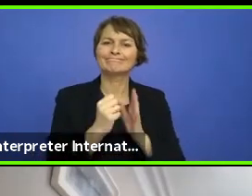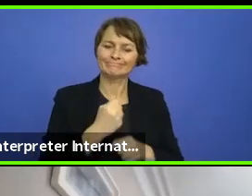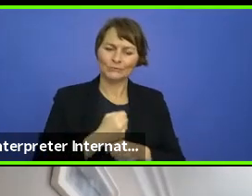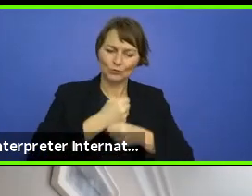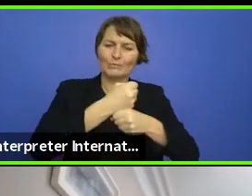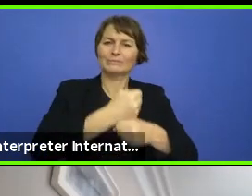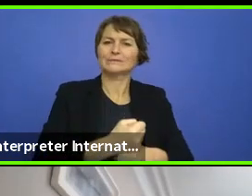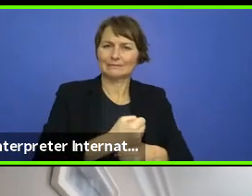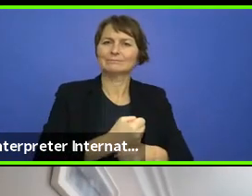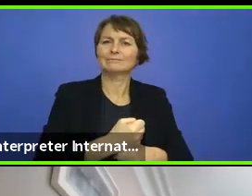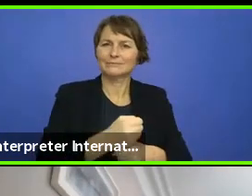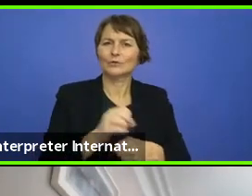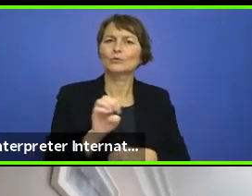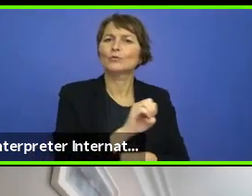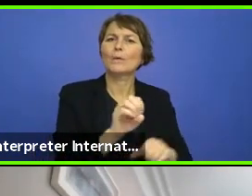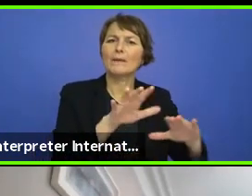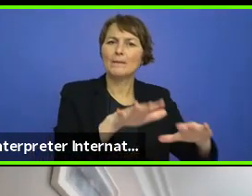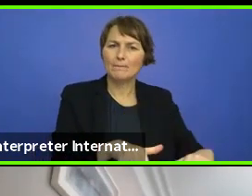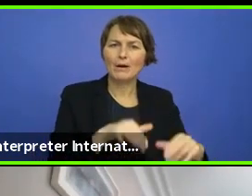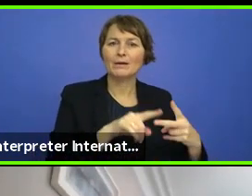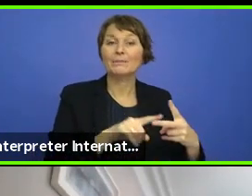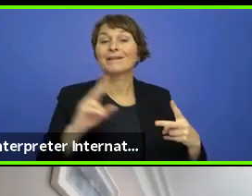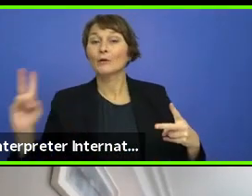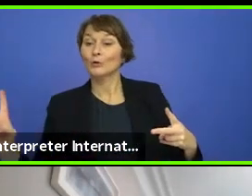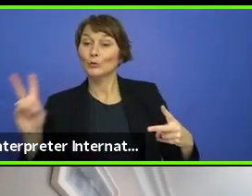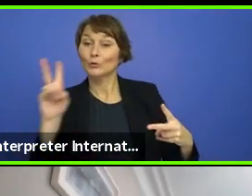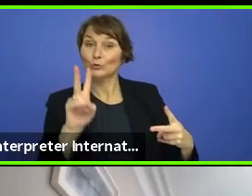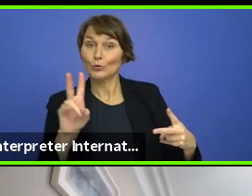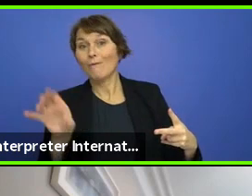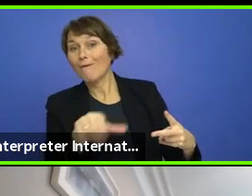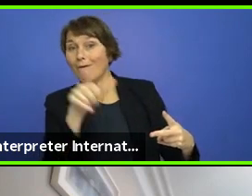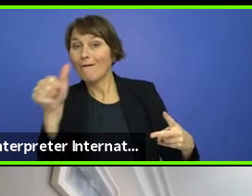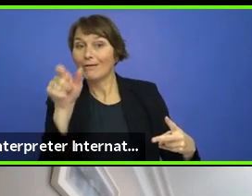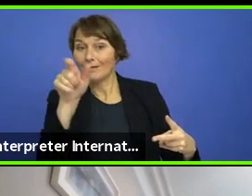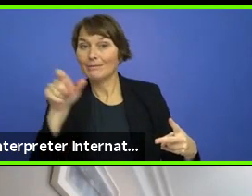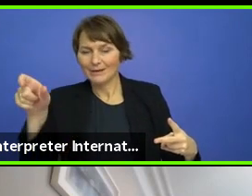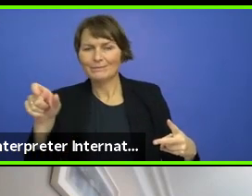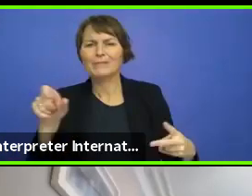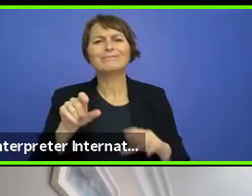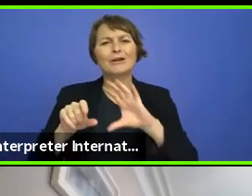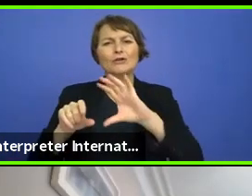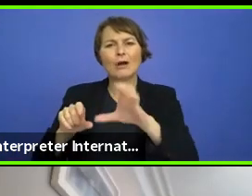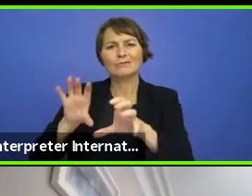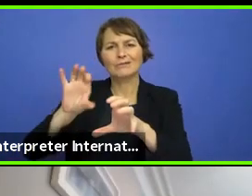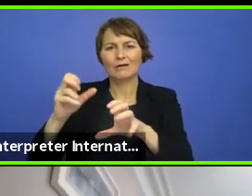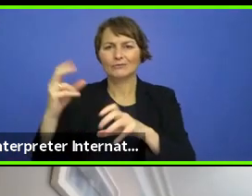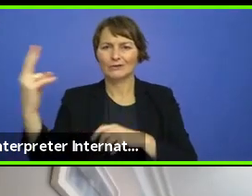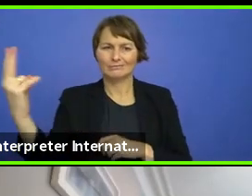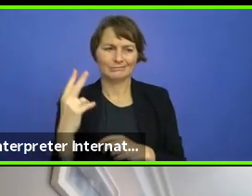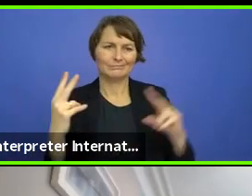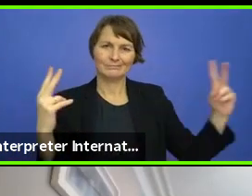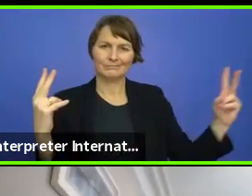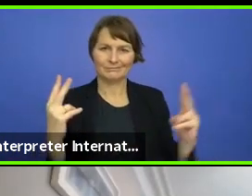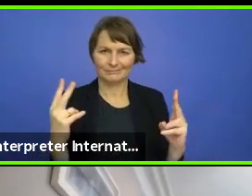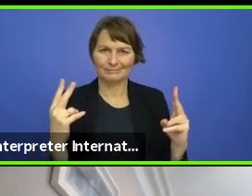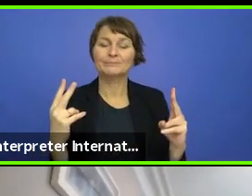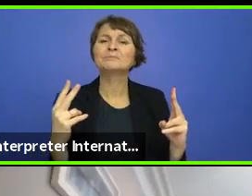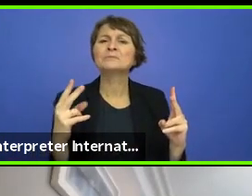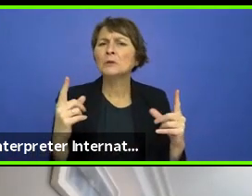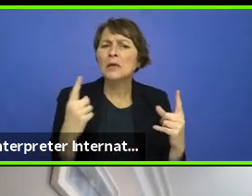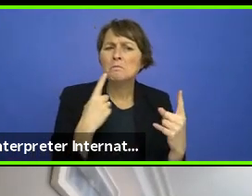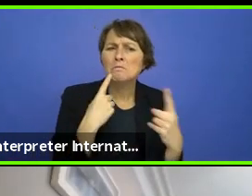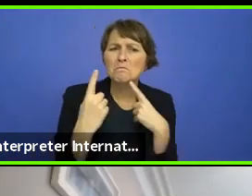of member states towards the EU, where we discussed several initiatives that are actually in the pipelines